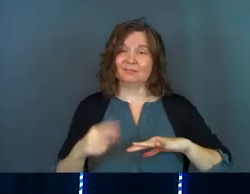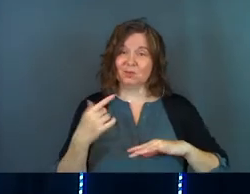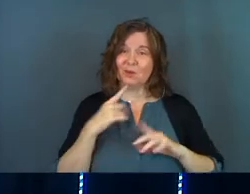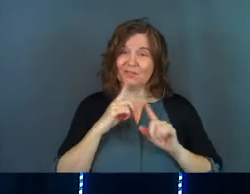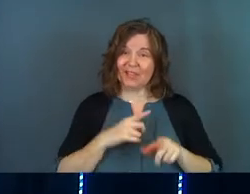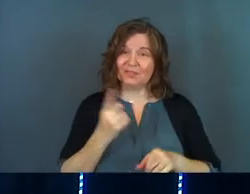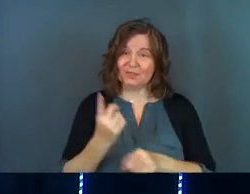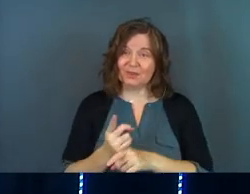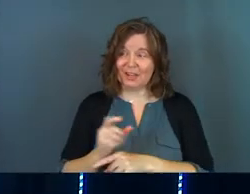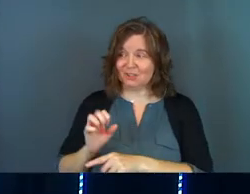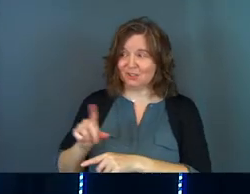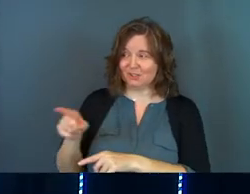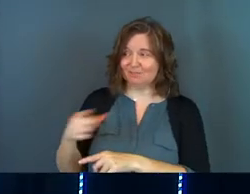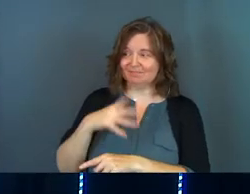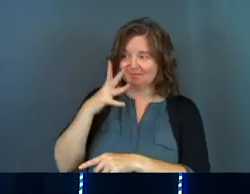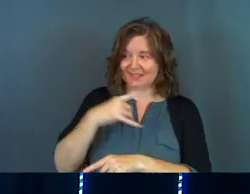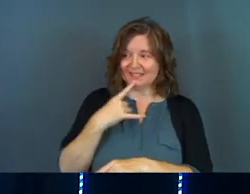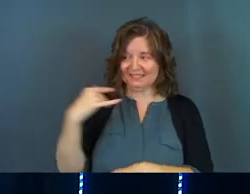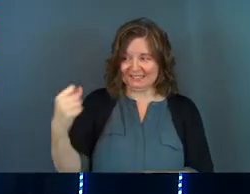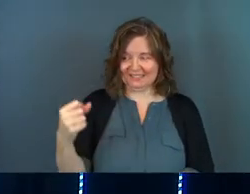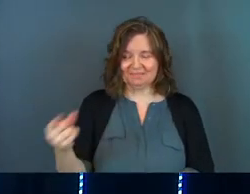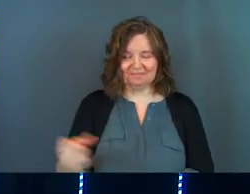got the answer right, sir, right over there.